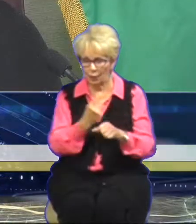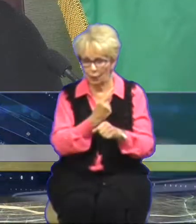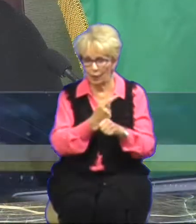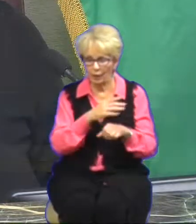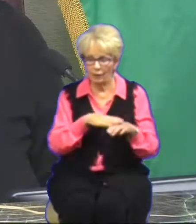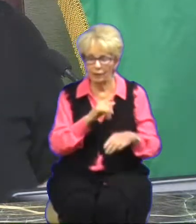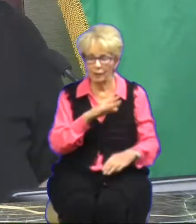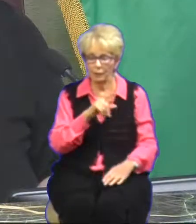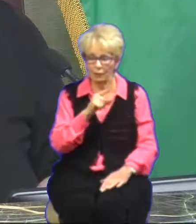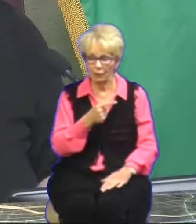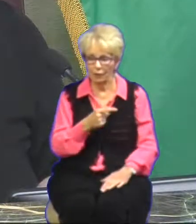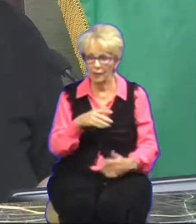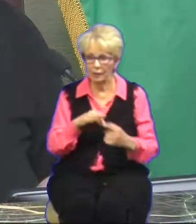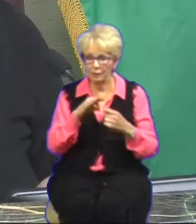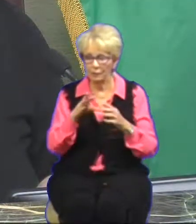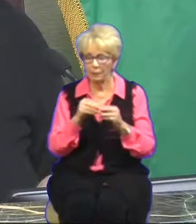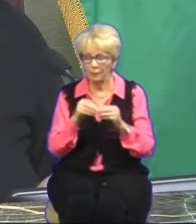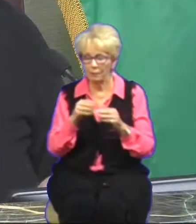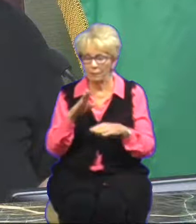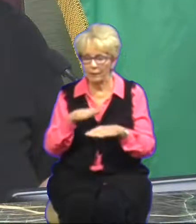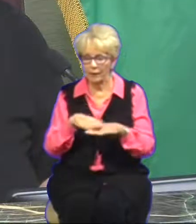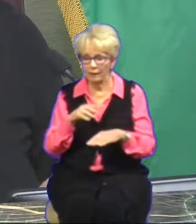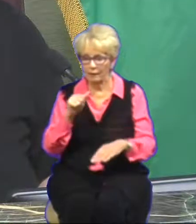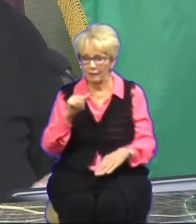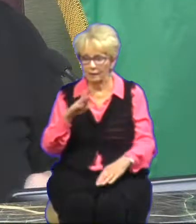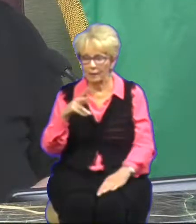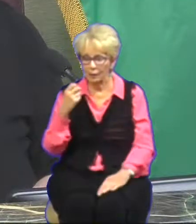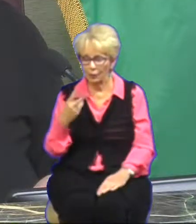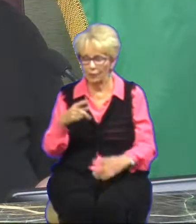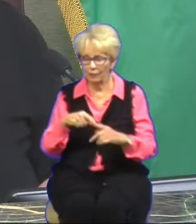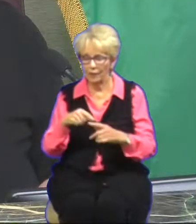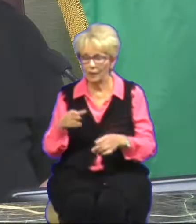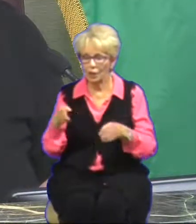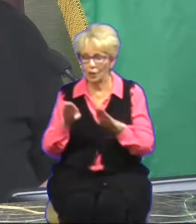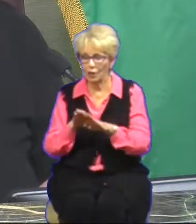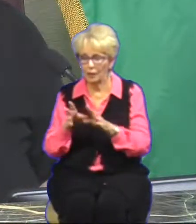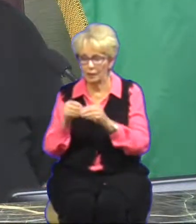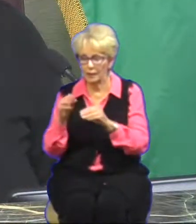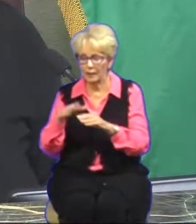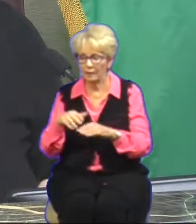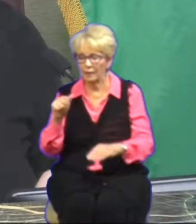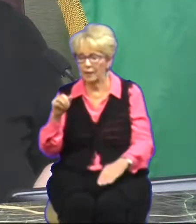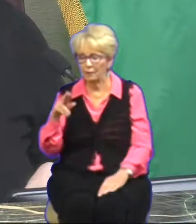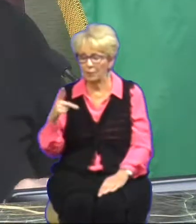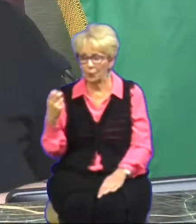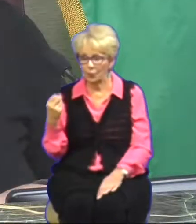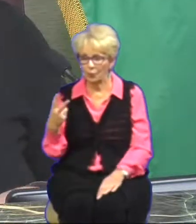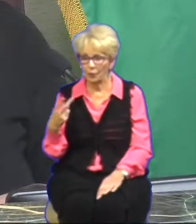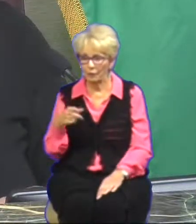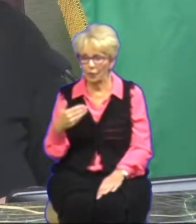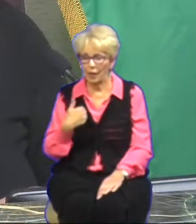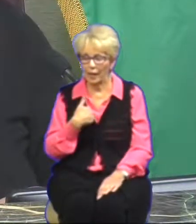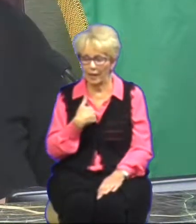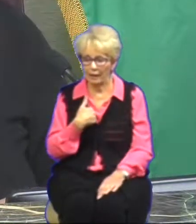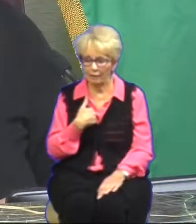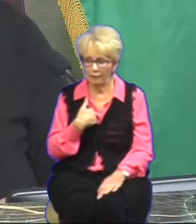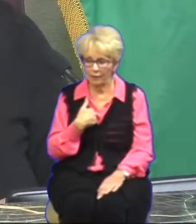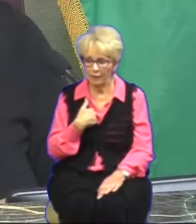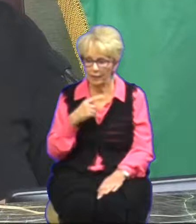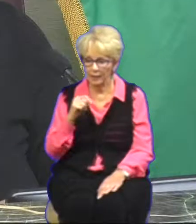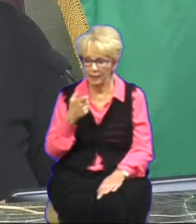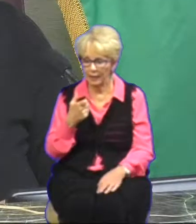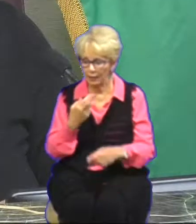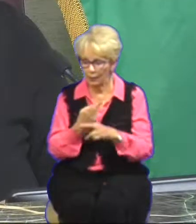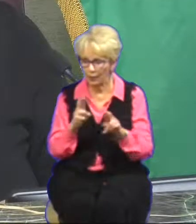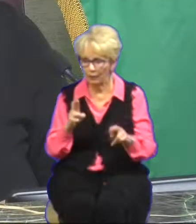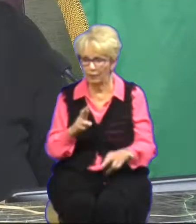on April 1st, a special meeting on April 12th, and a closed session on April 12th. You have tax